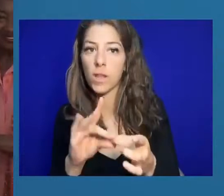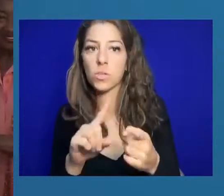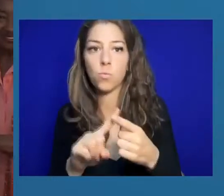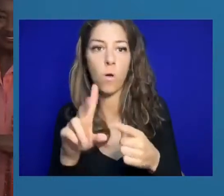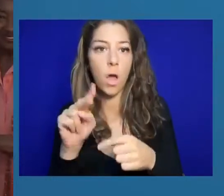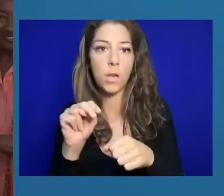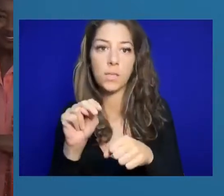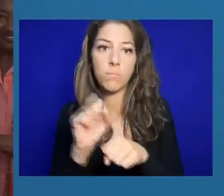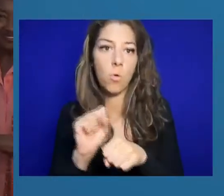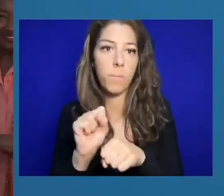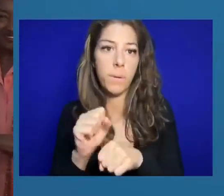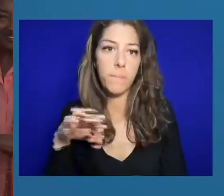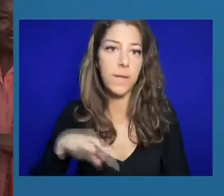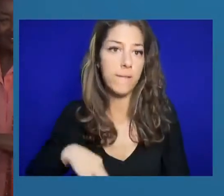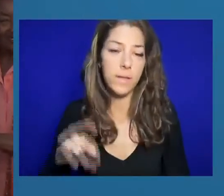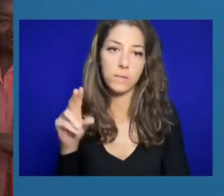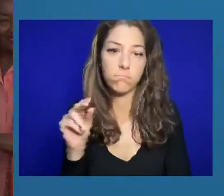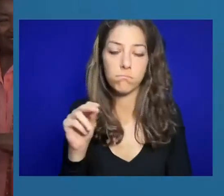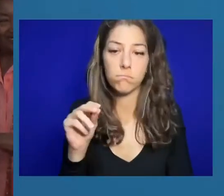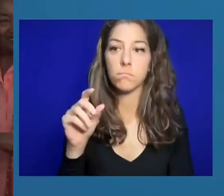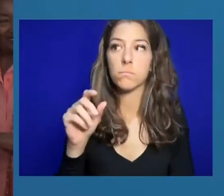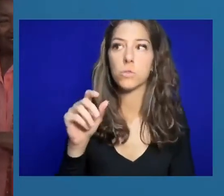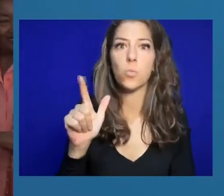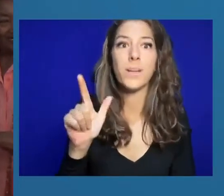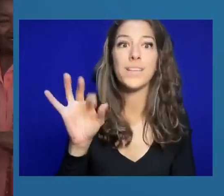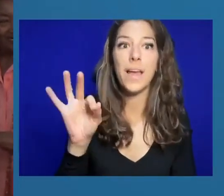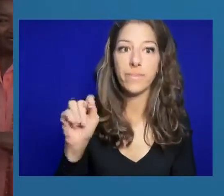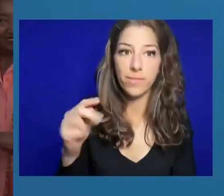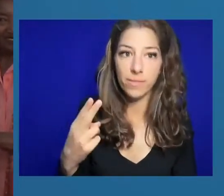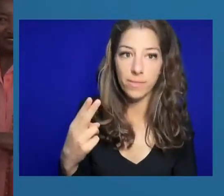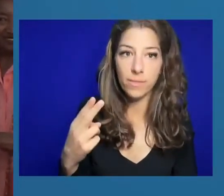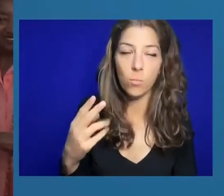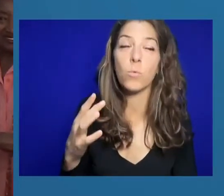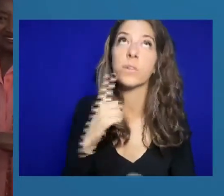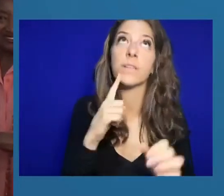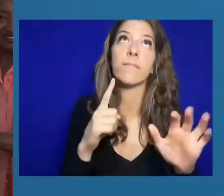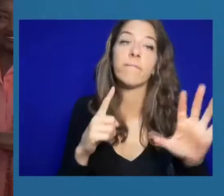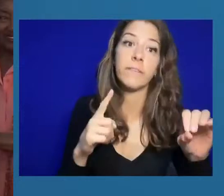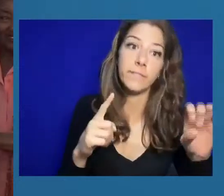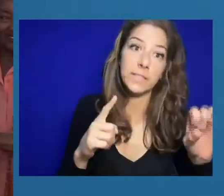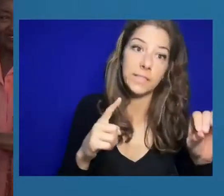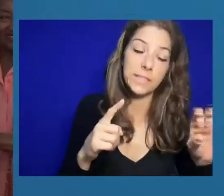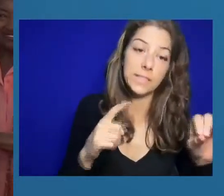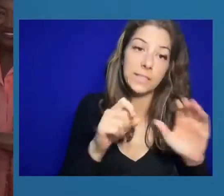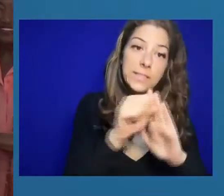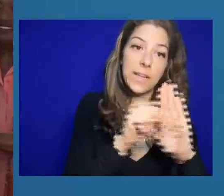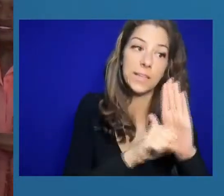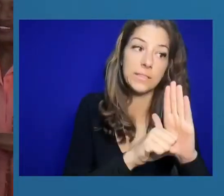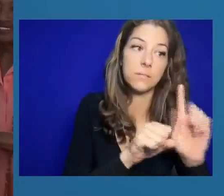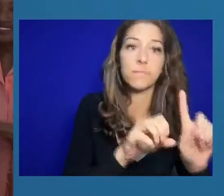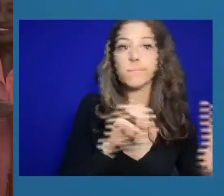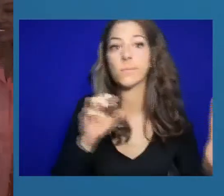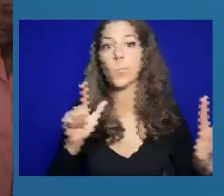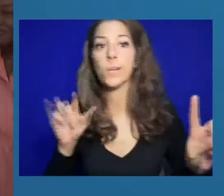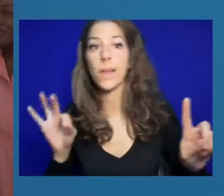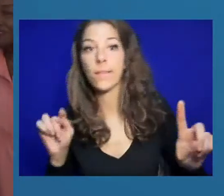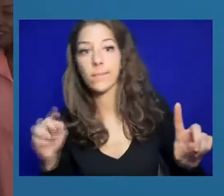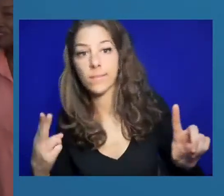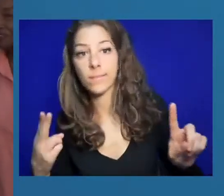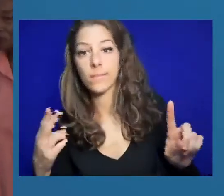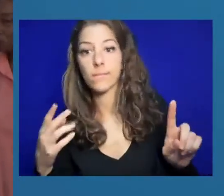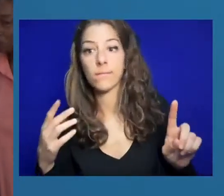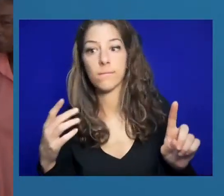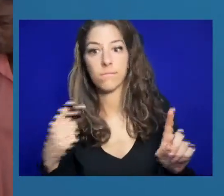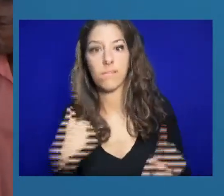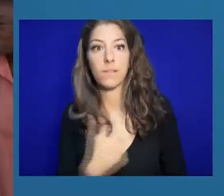benefits. Actually, we were 29th out of the 50 states in the nation. But with the changes that we did in the budget, we